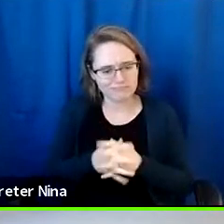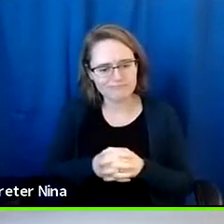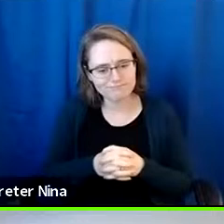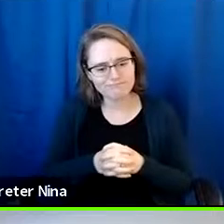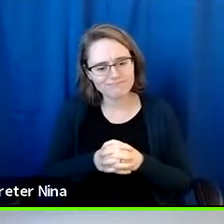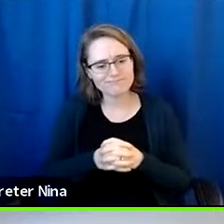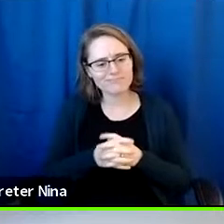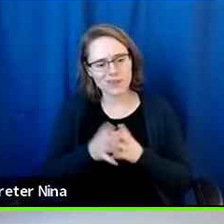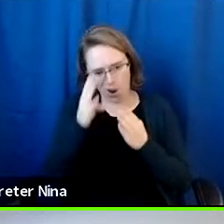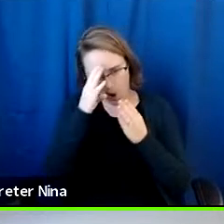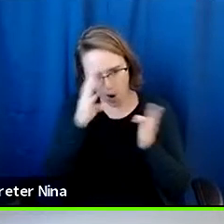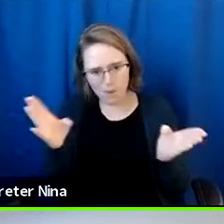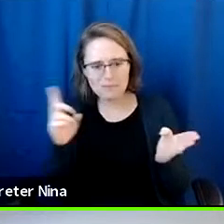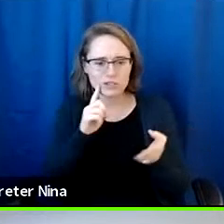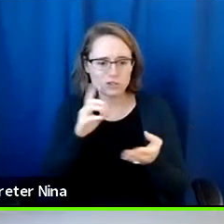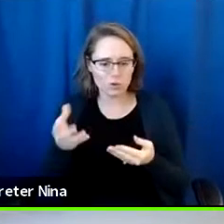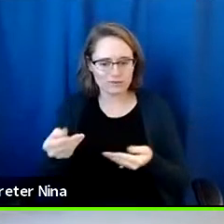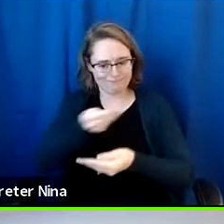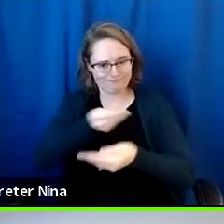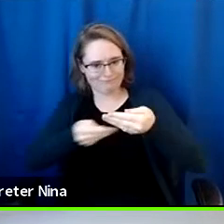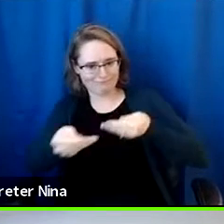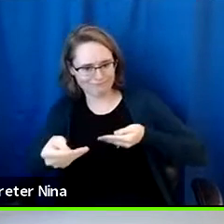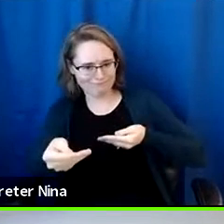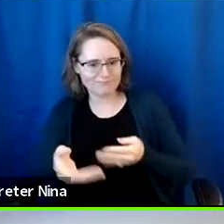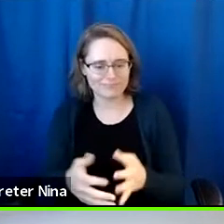open to receiving and giving.